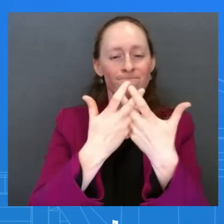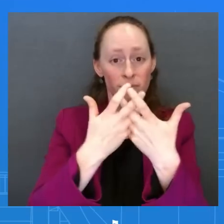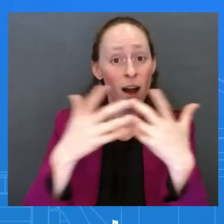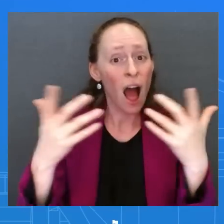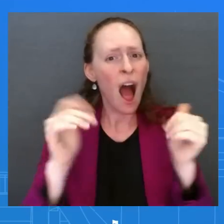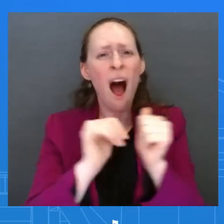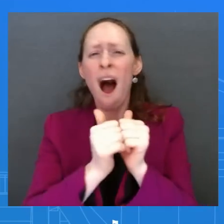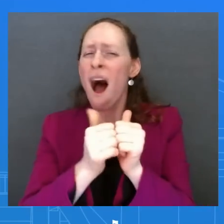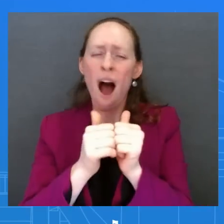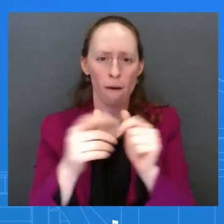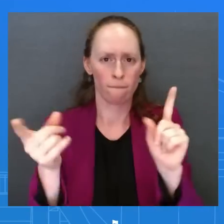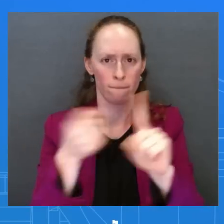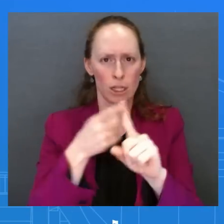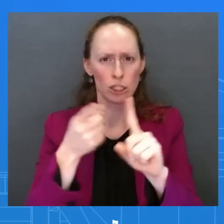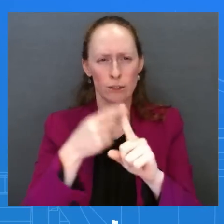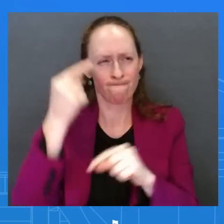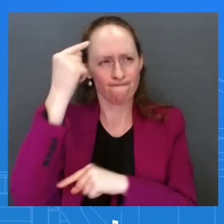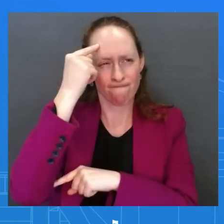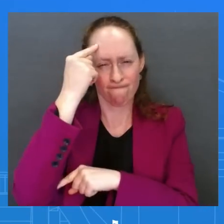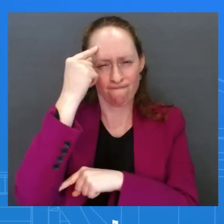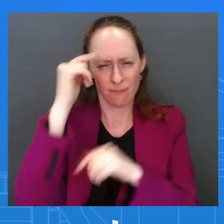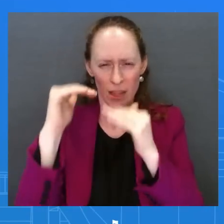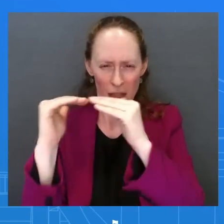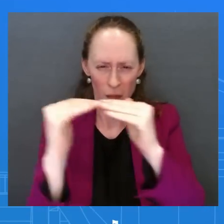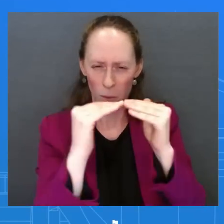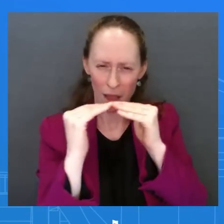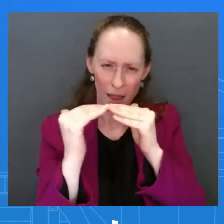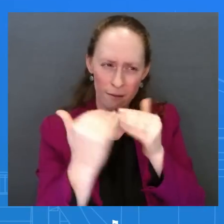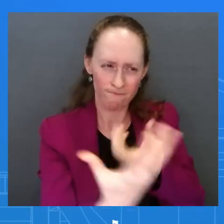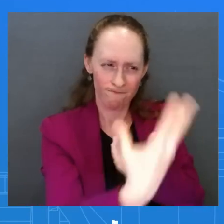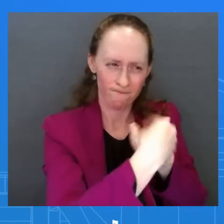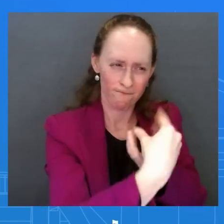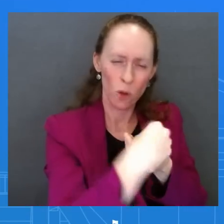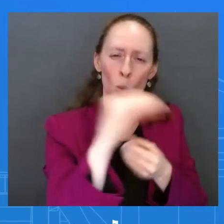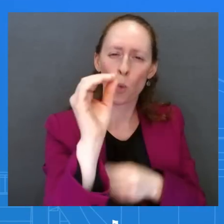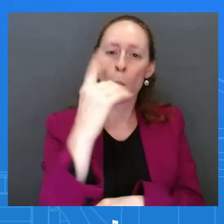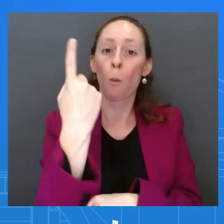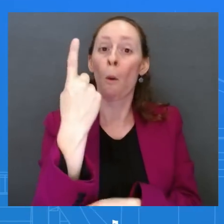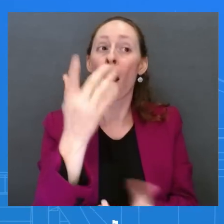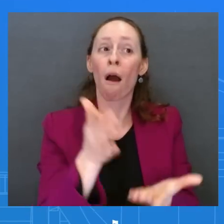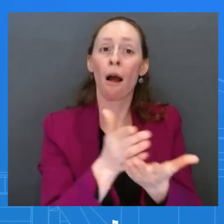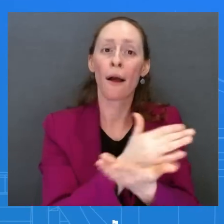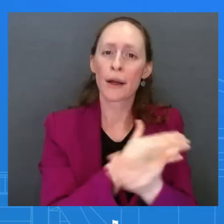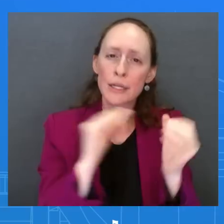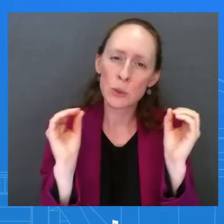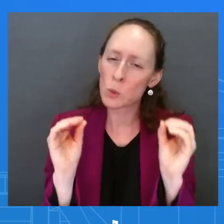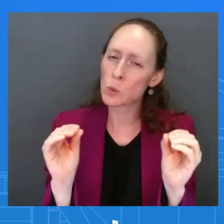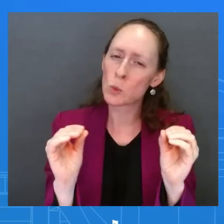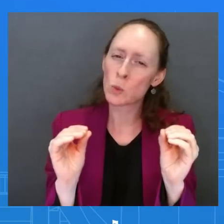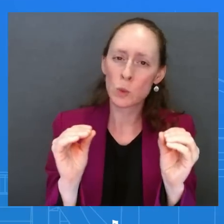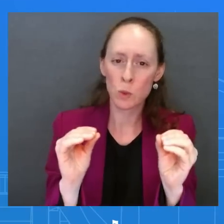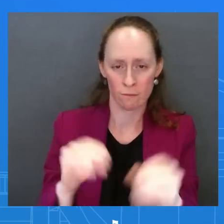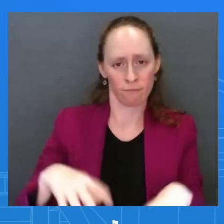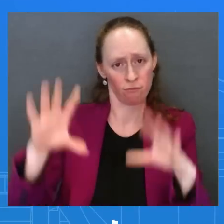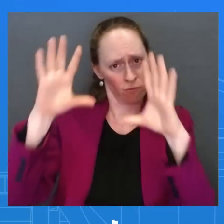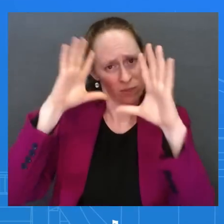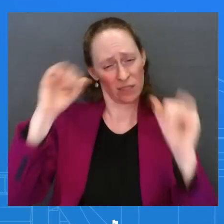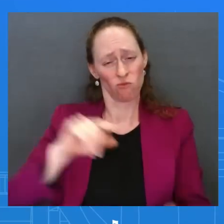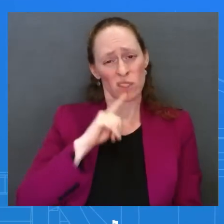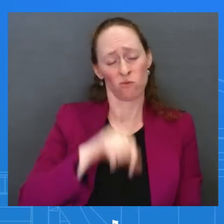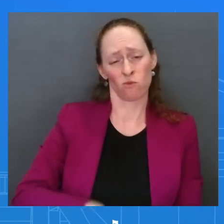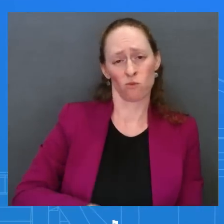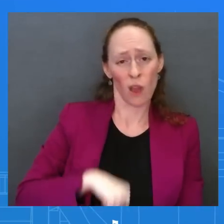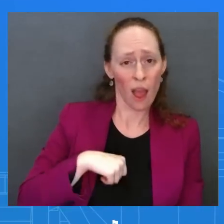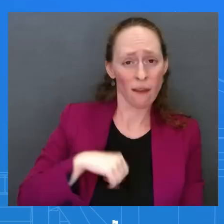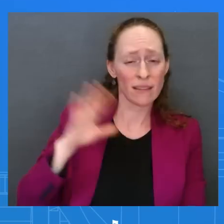is very proud in what he's been able to do in the last 2 years. We understand there's more work to do, and certainly we're gonna do